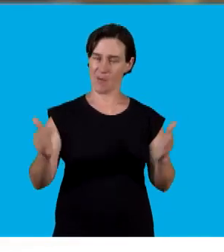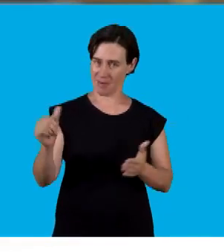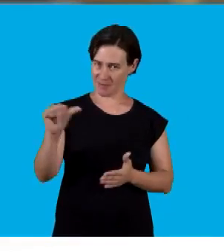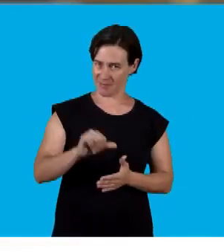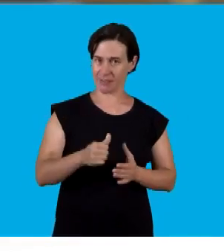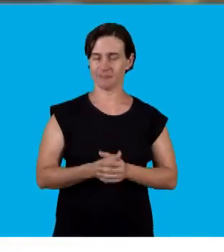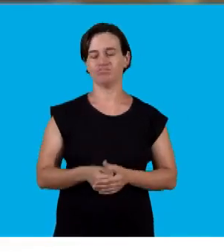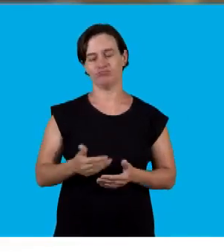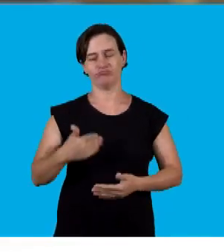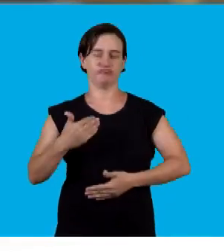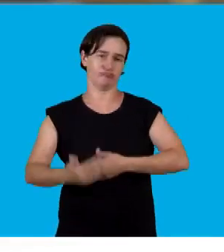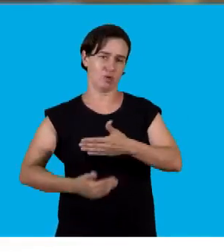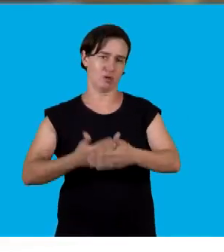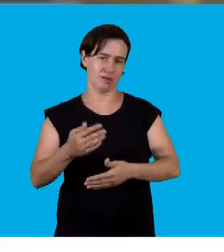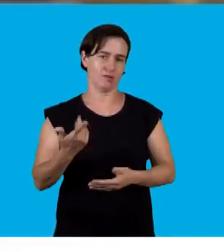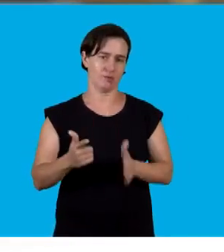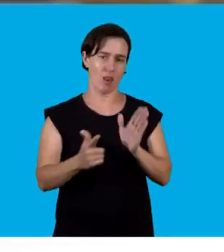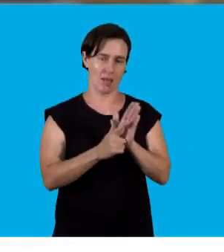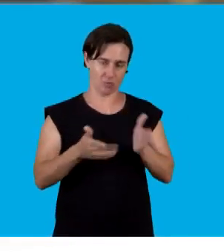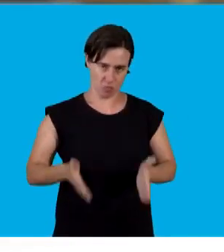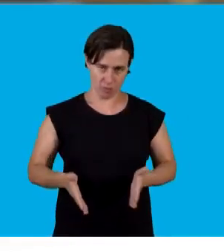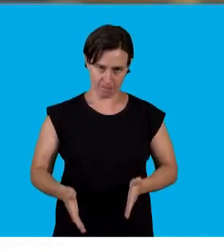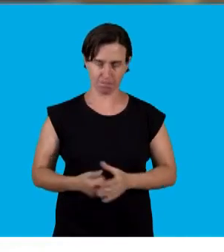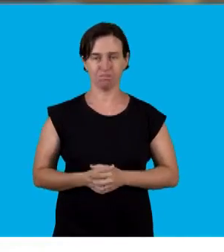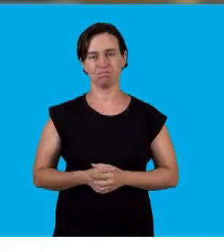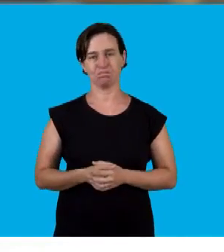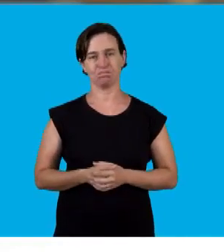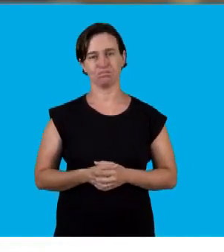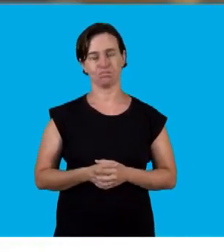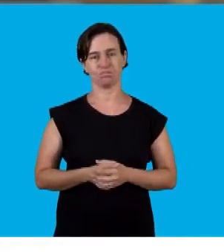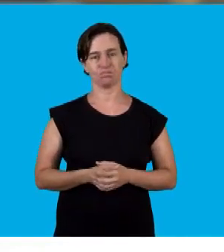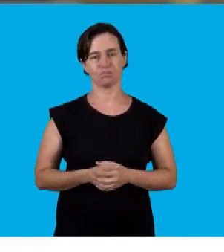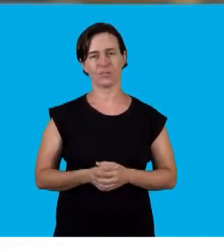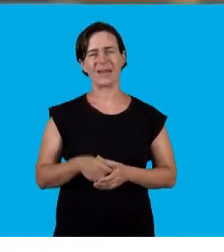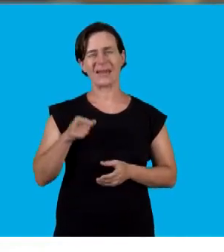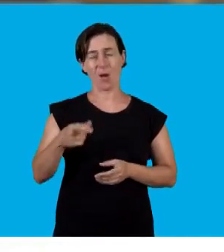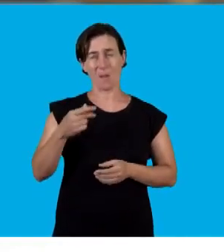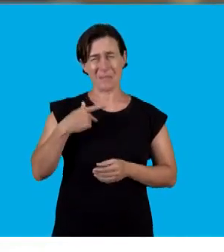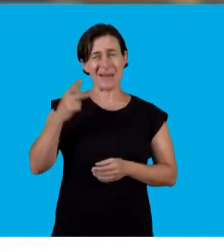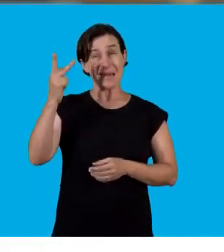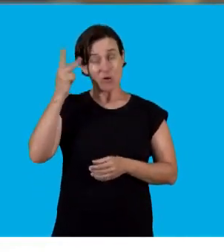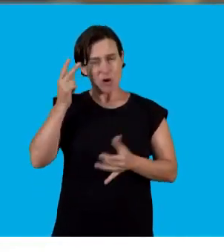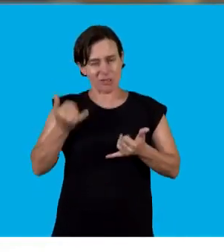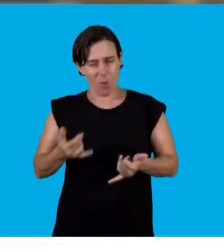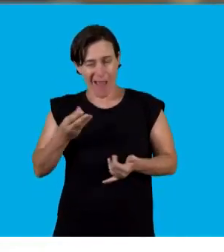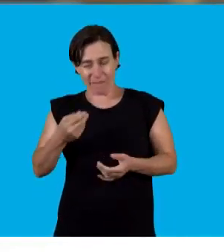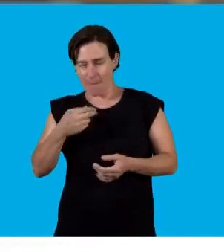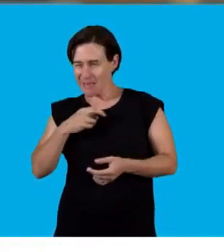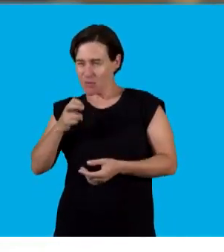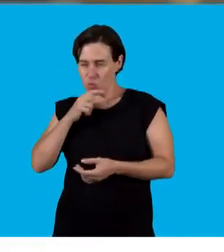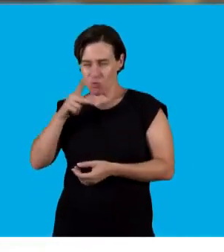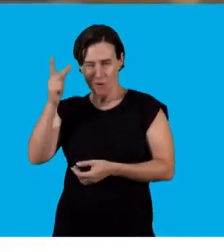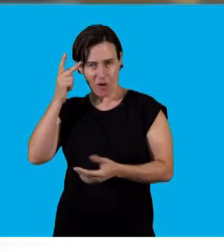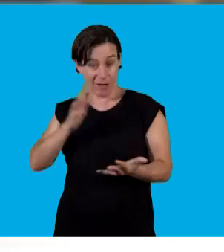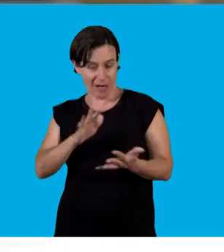Welcome back from the ad break, and let's continue with our lesson. So now we are going to look at those application questions. Remember, we